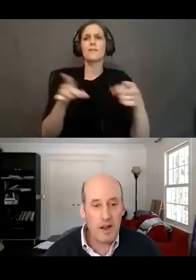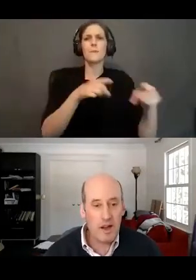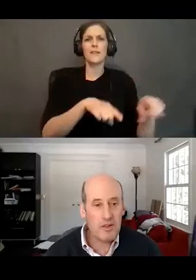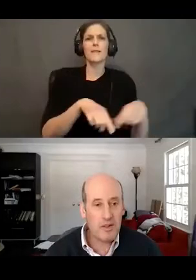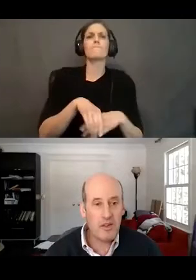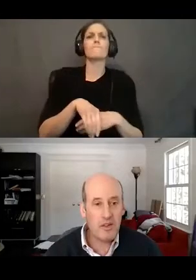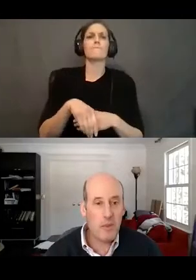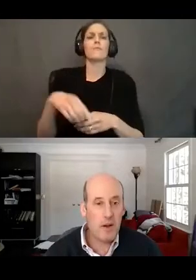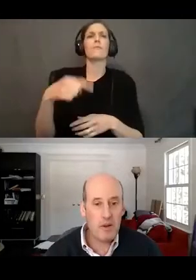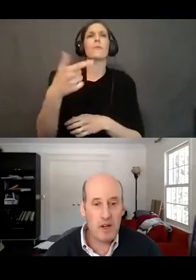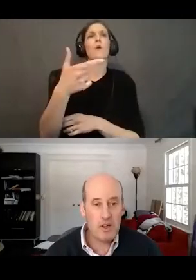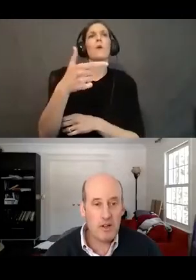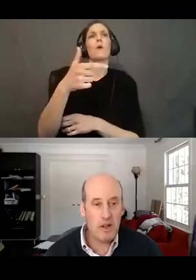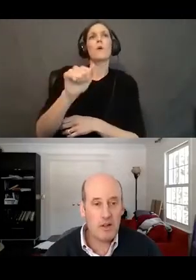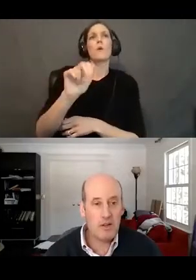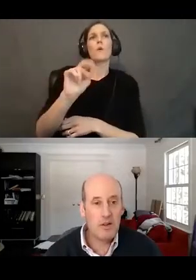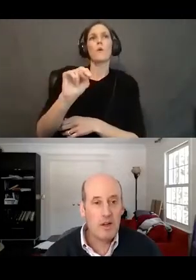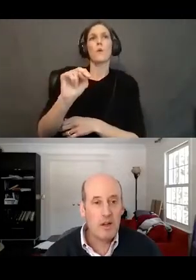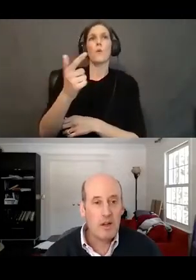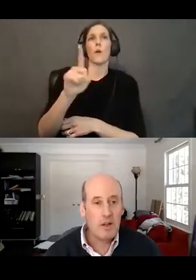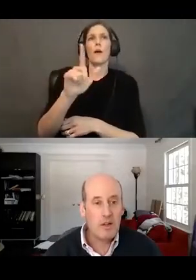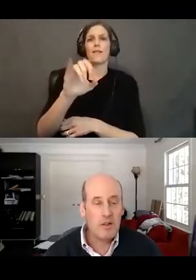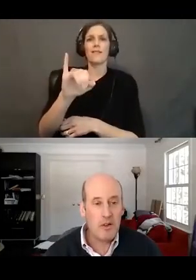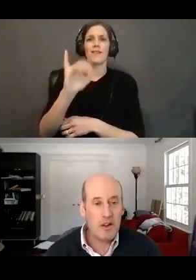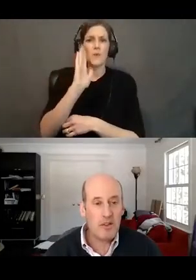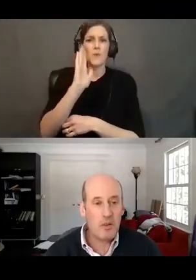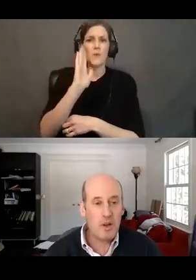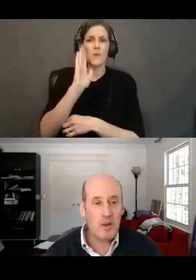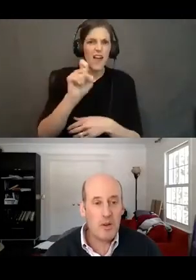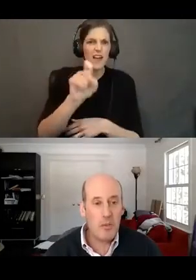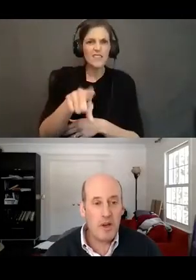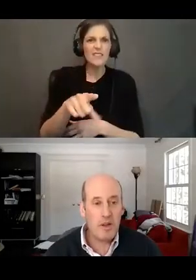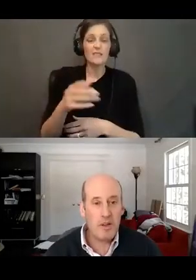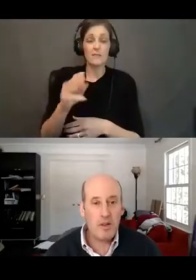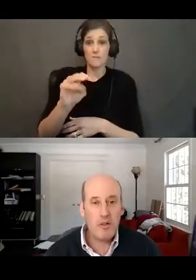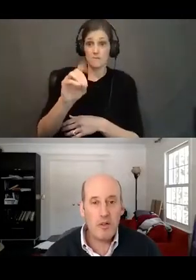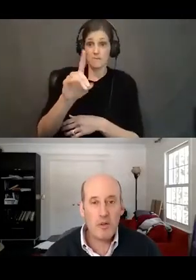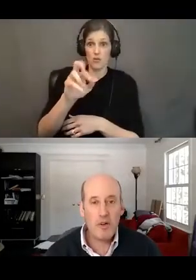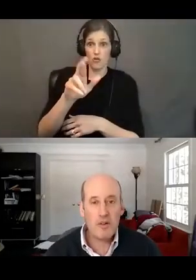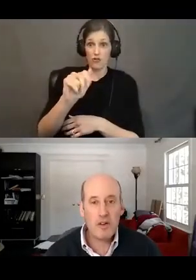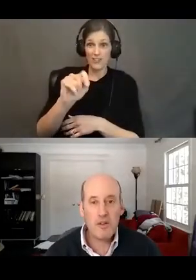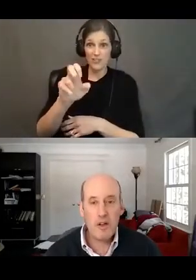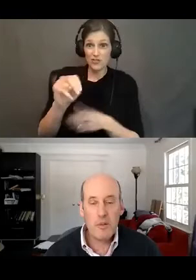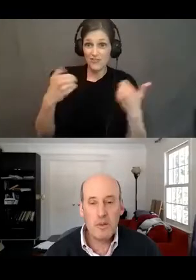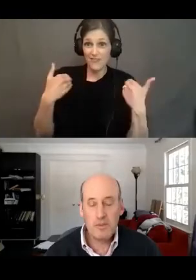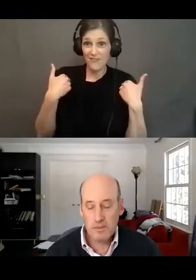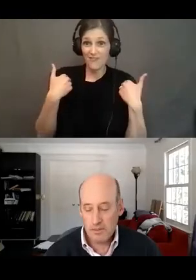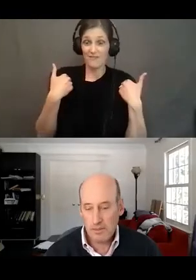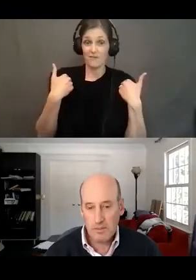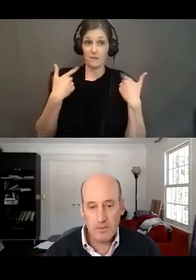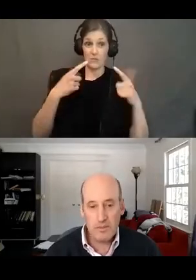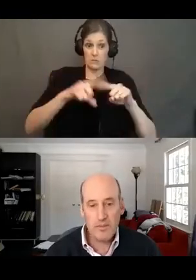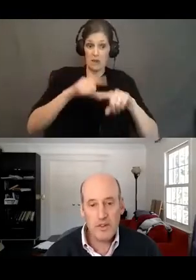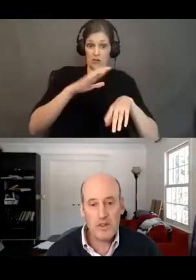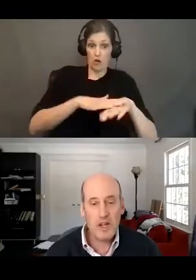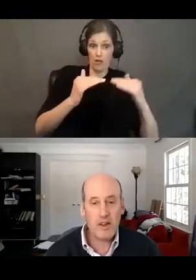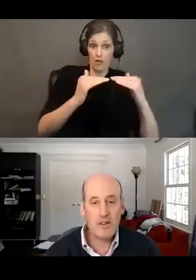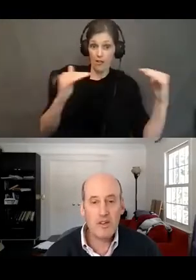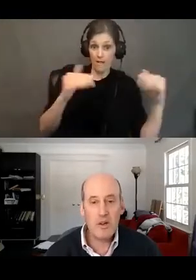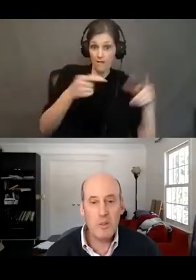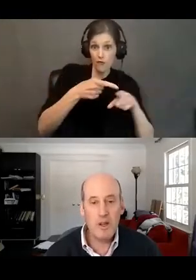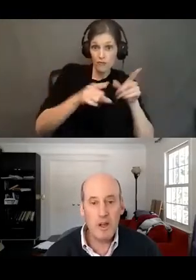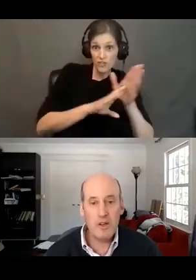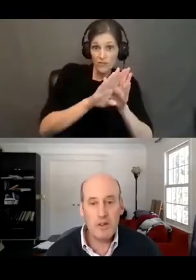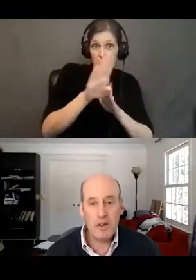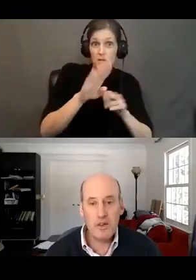is going to ask, is there moderation? That is, does the effect of the curriculum depend on the level of professional development? She's going to ask,